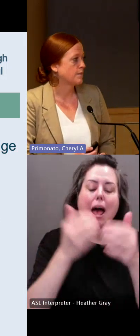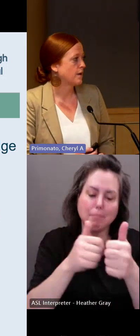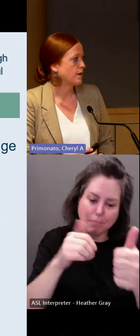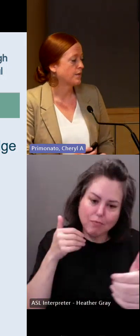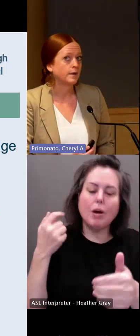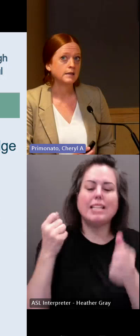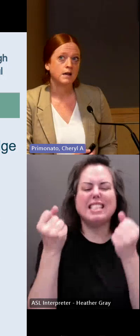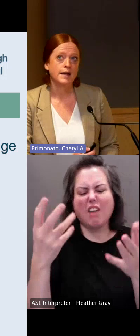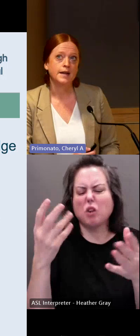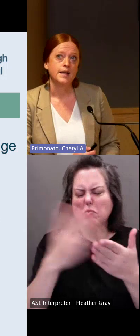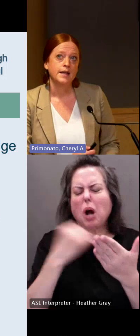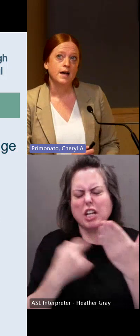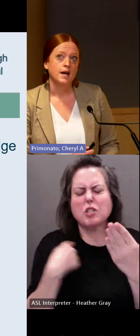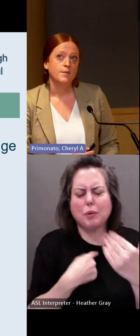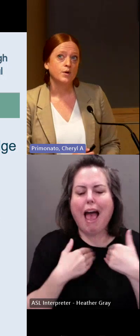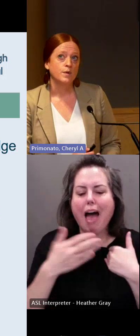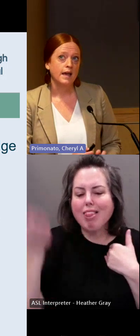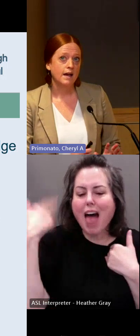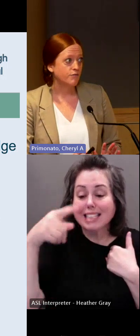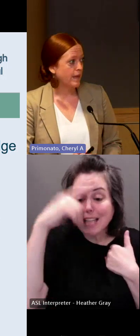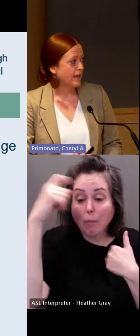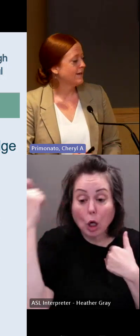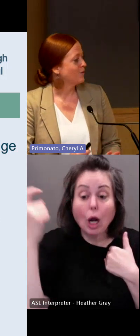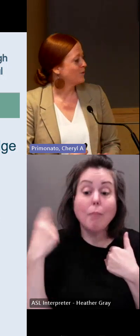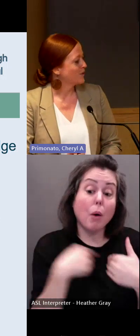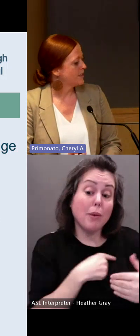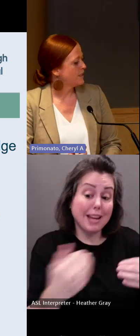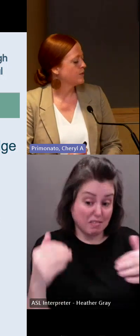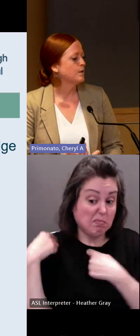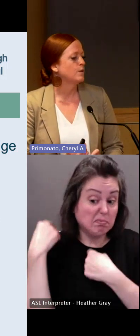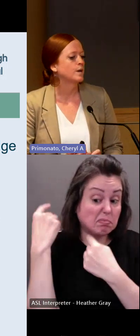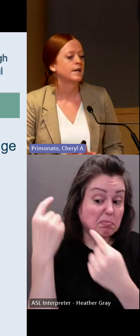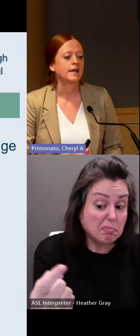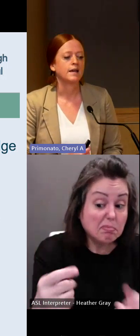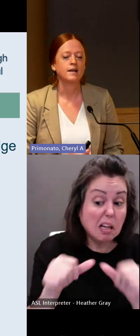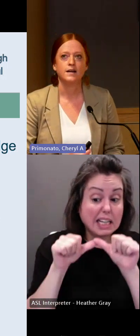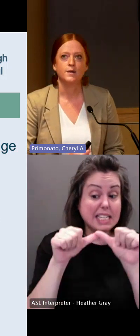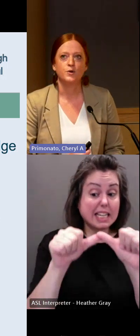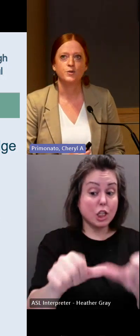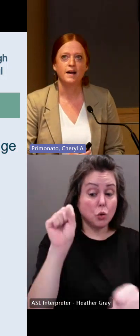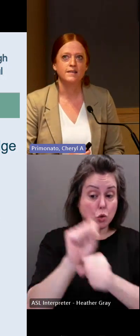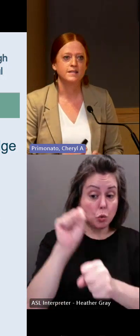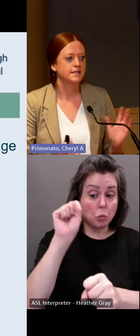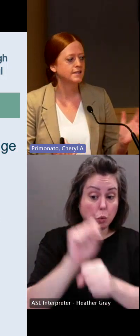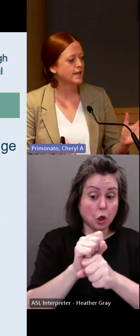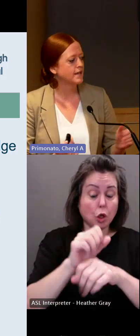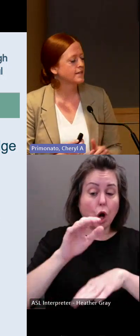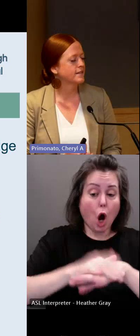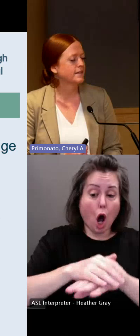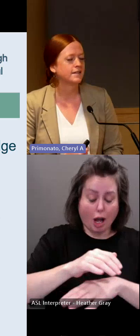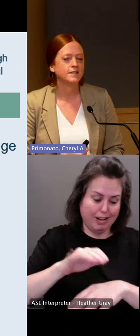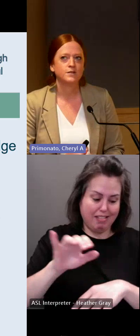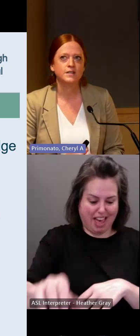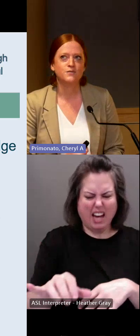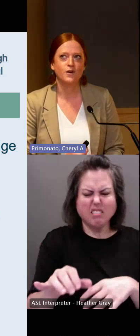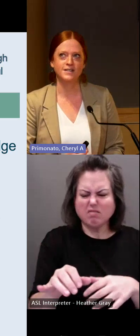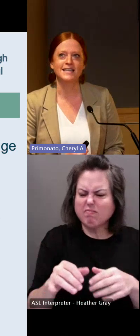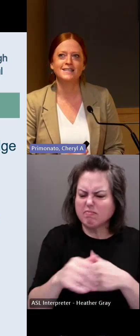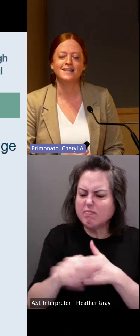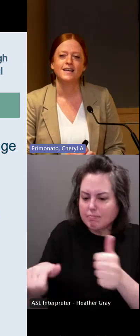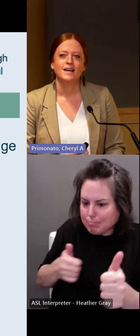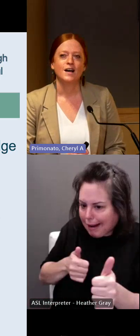conducted last summer. But we have been and will continue to be working both behind the scenes and